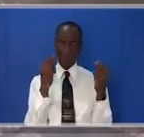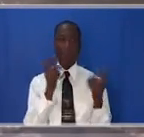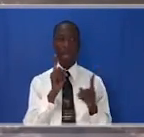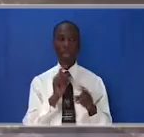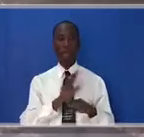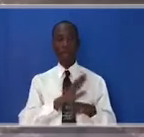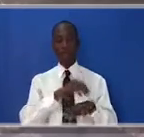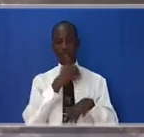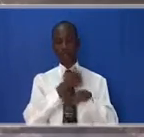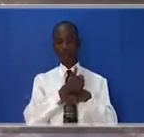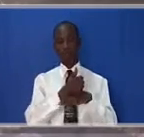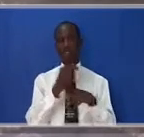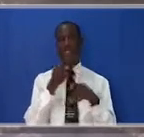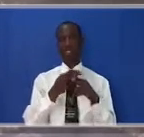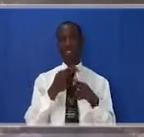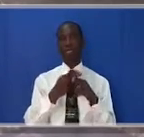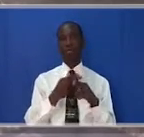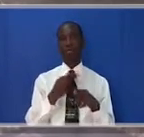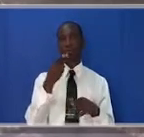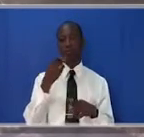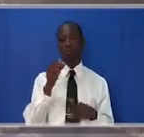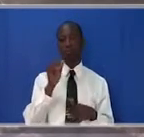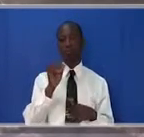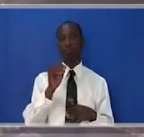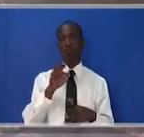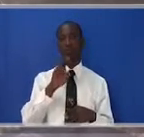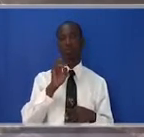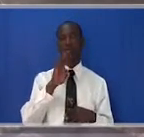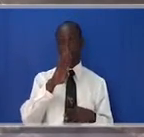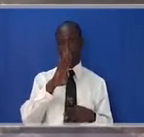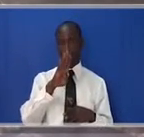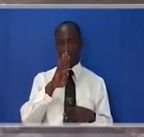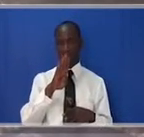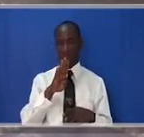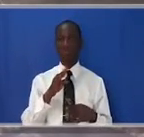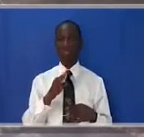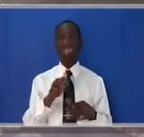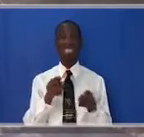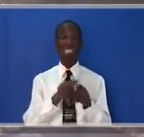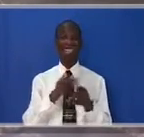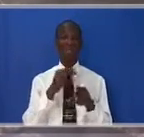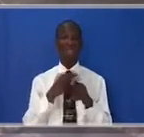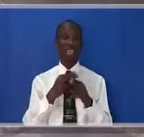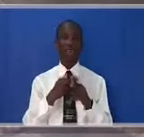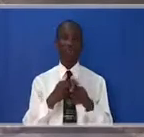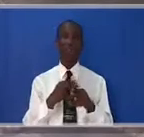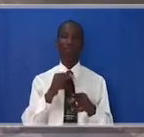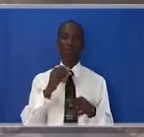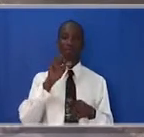bepo Horeb edinfu fra o de fra bepo Sinai no no o se omunkai sa